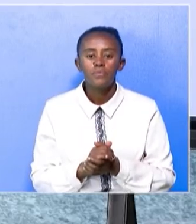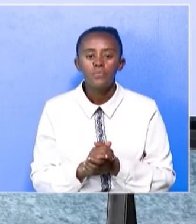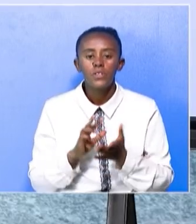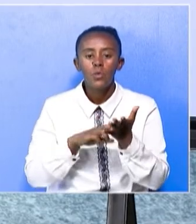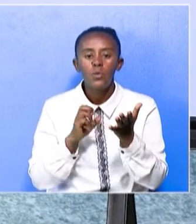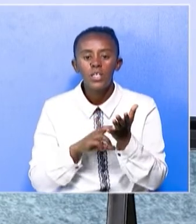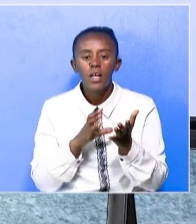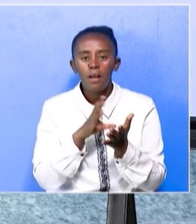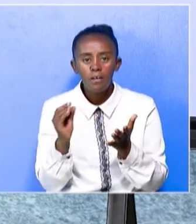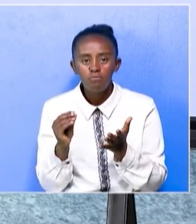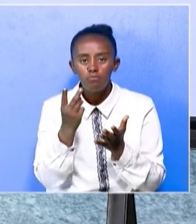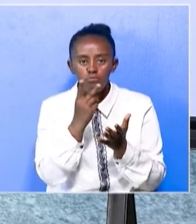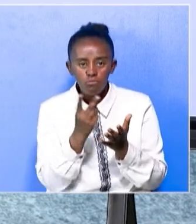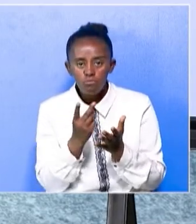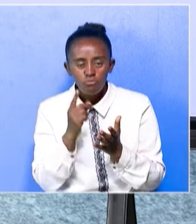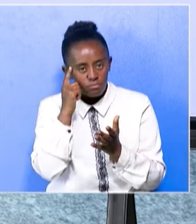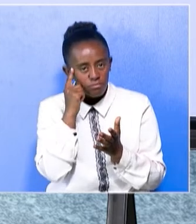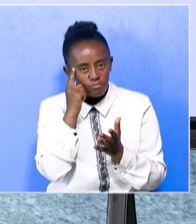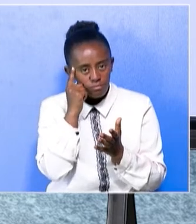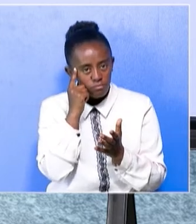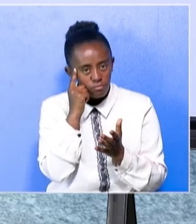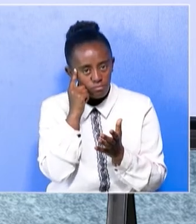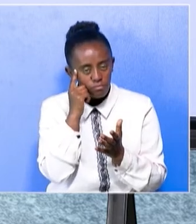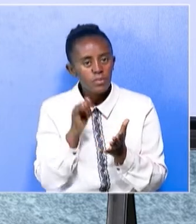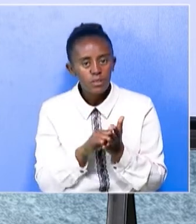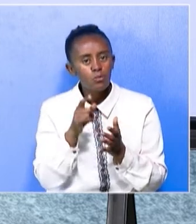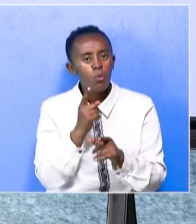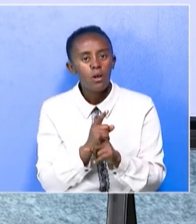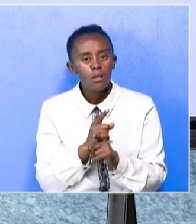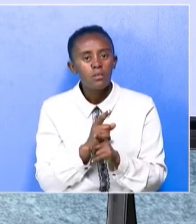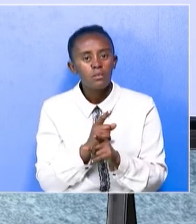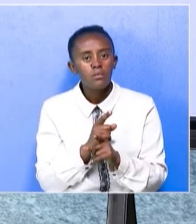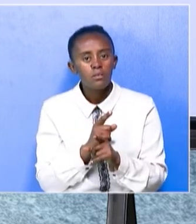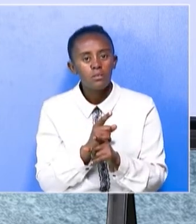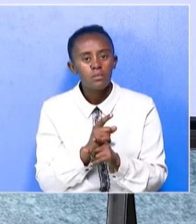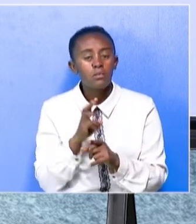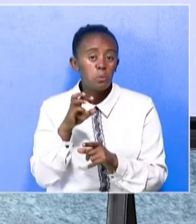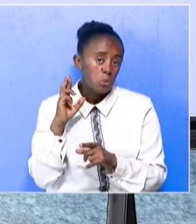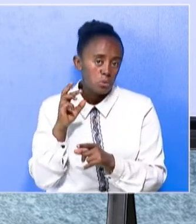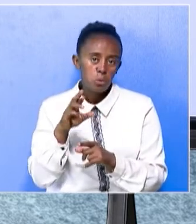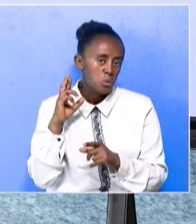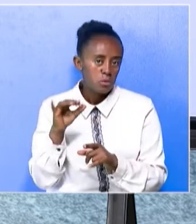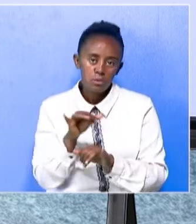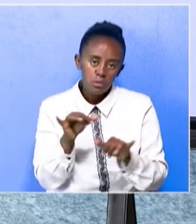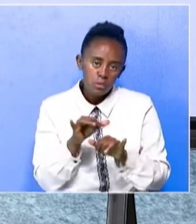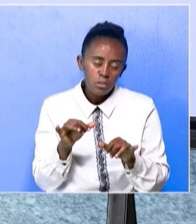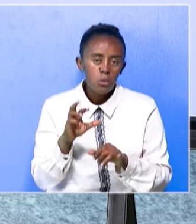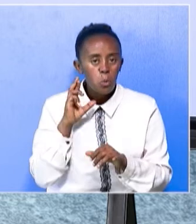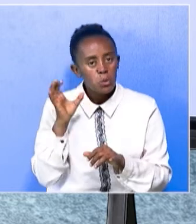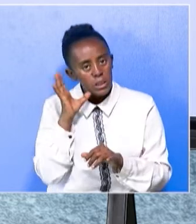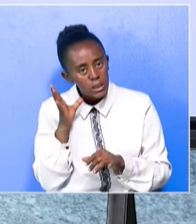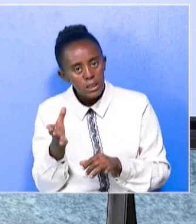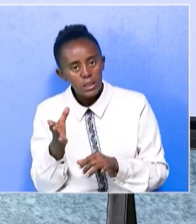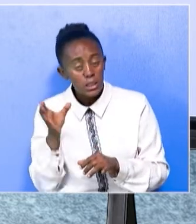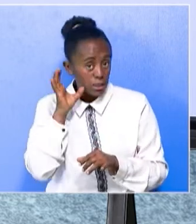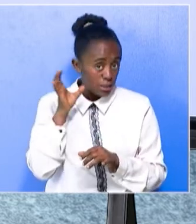verbs? Think about it. That's it. You're right. That is was reading, was listening, and was